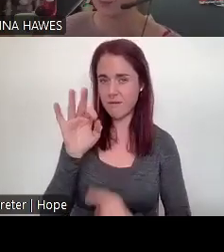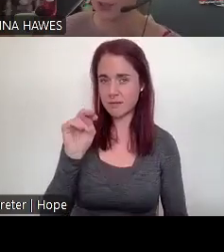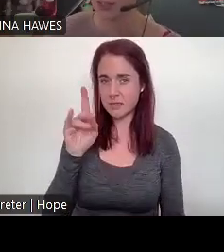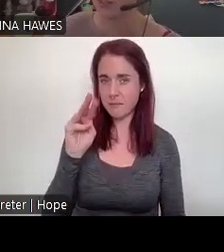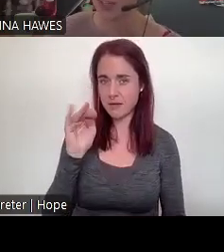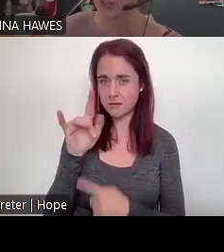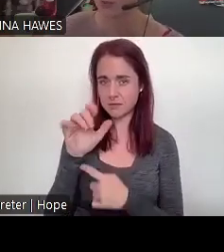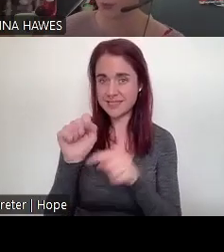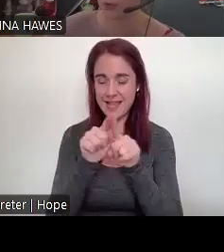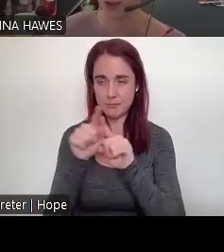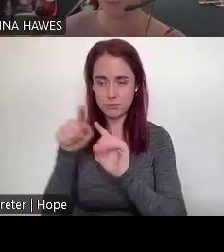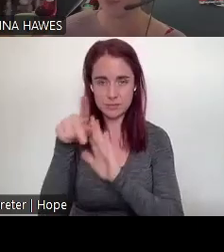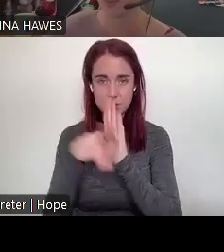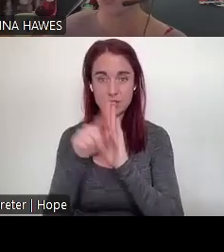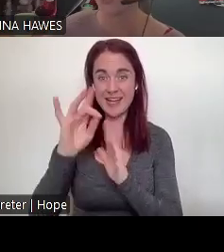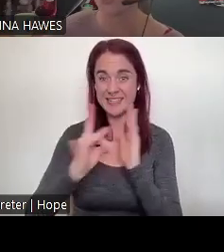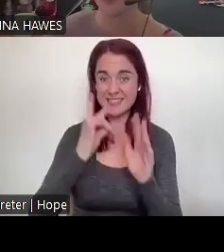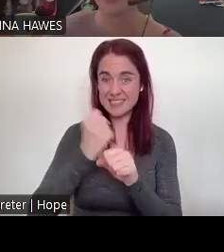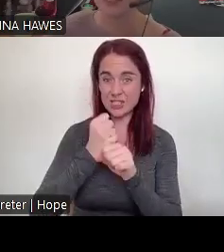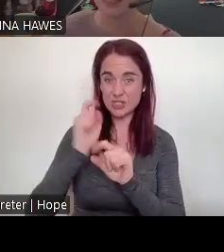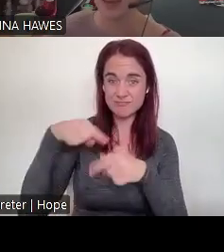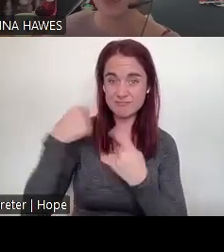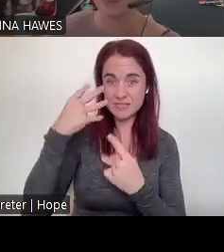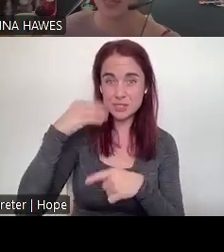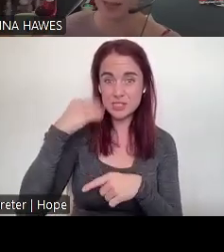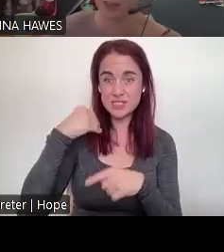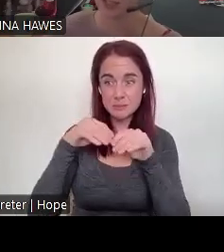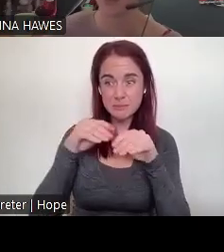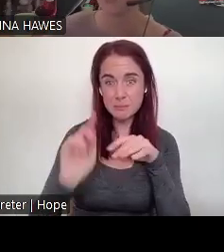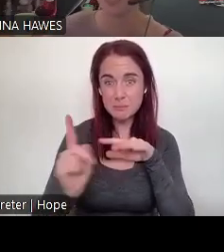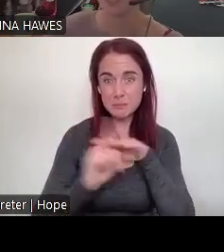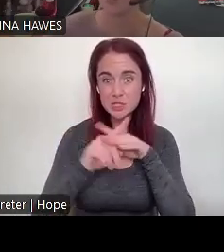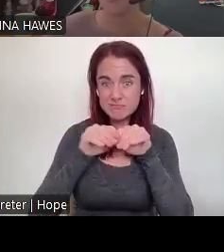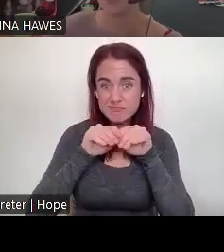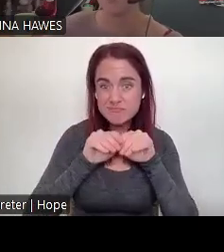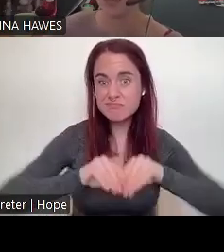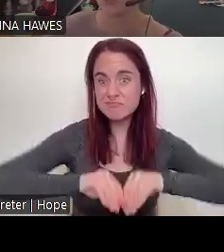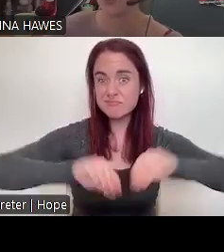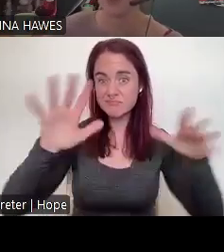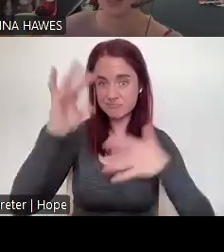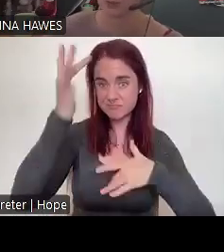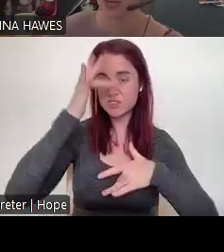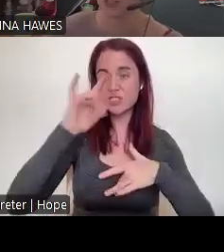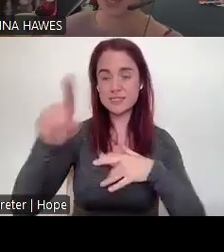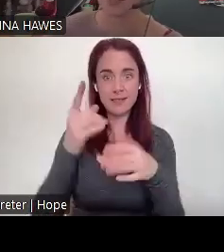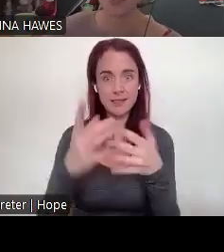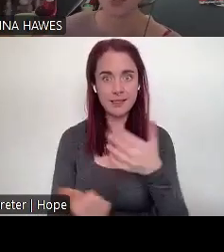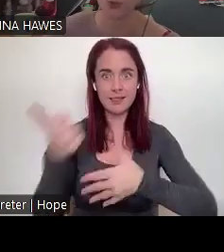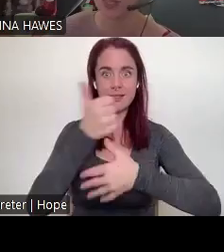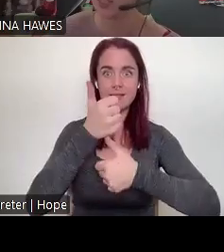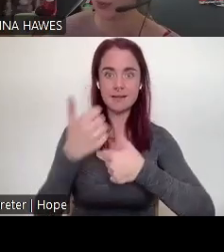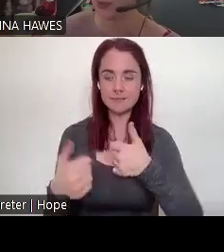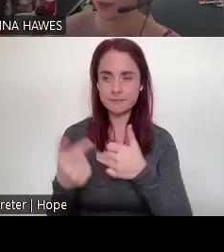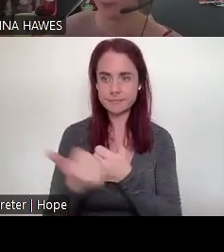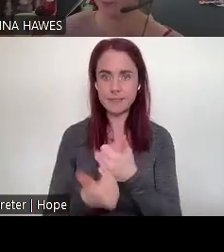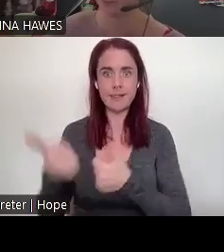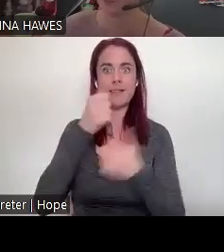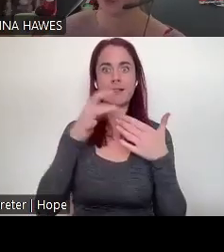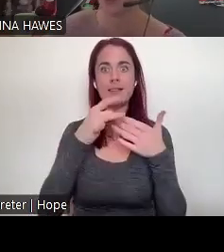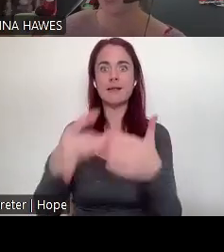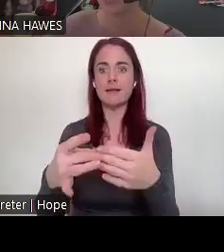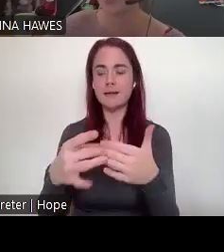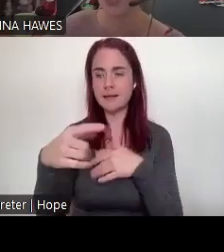at the Emerging Infections Program, she has been the lead epidemiologist for the HPV Impact Surveillance Project since